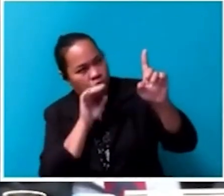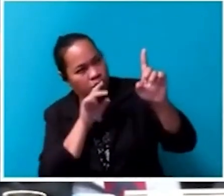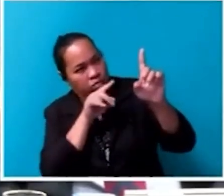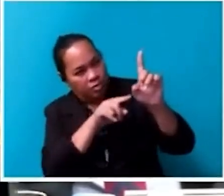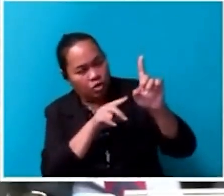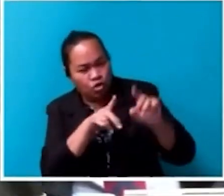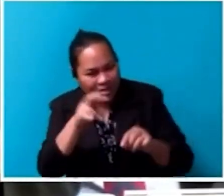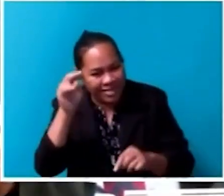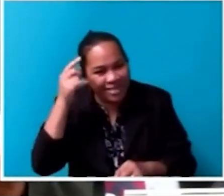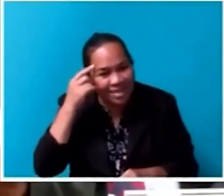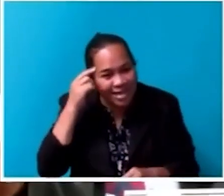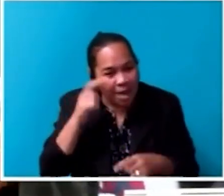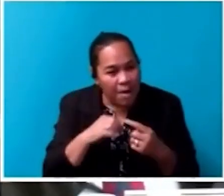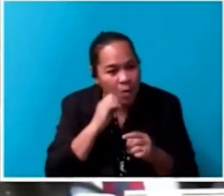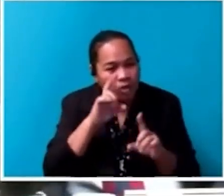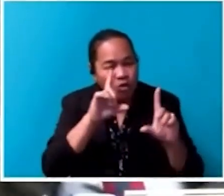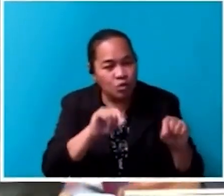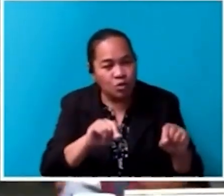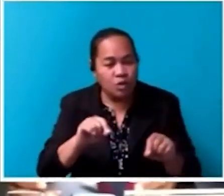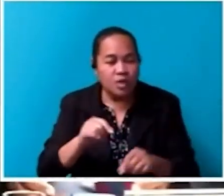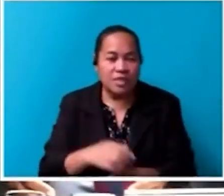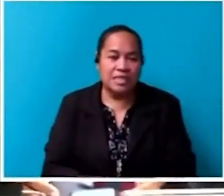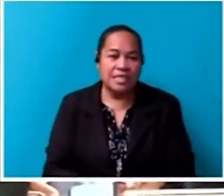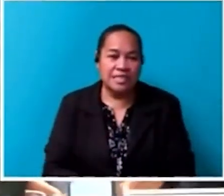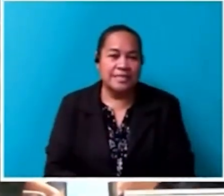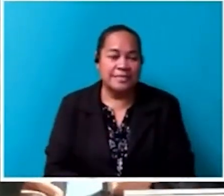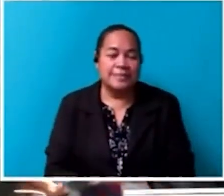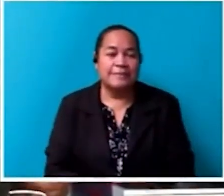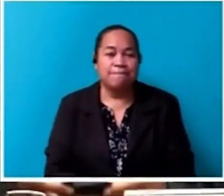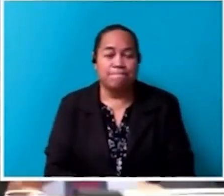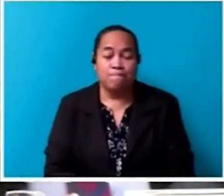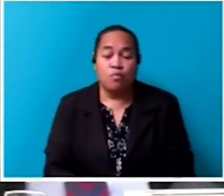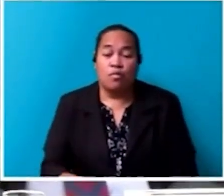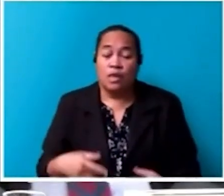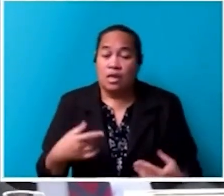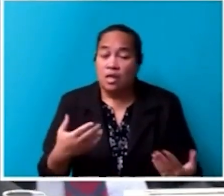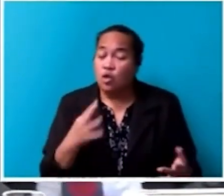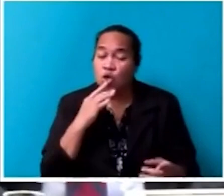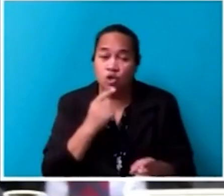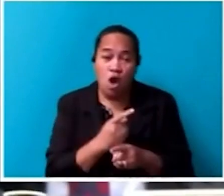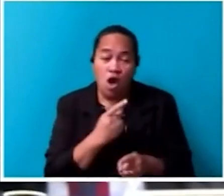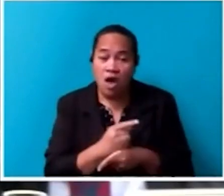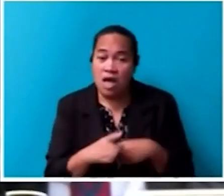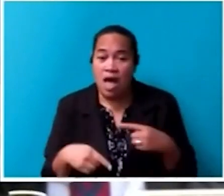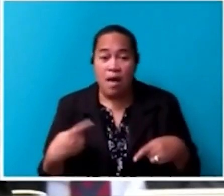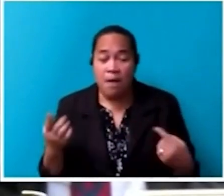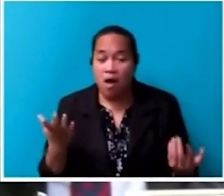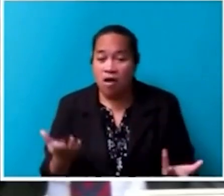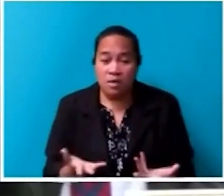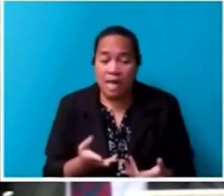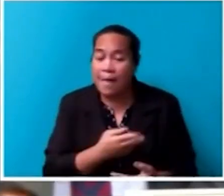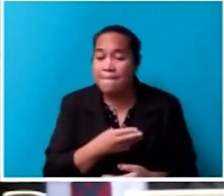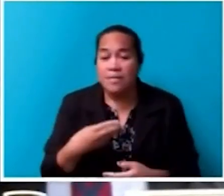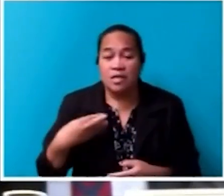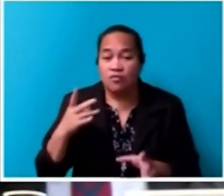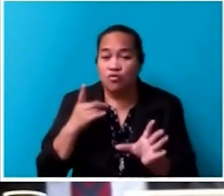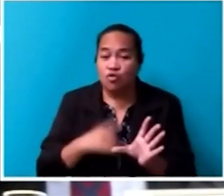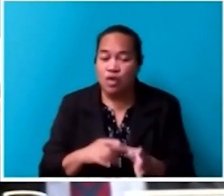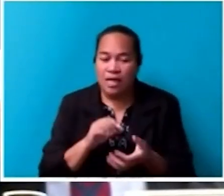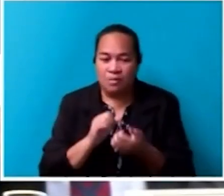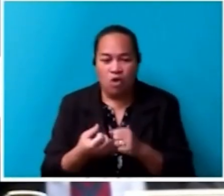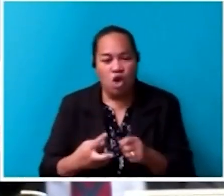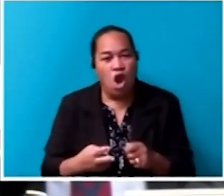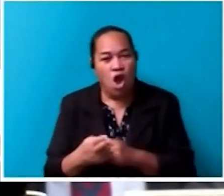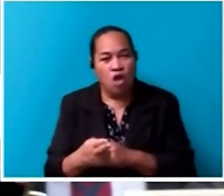think about what you're doing. Mr. Speaker, sir, the minister has talked about the Ministry of Youth and Sports launching